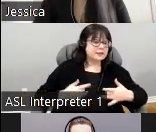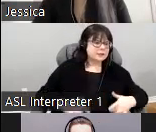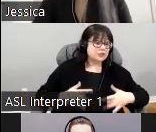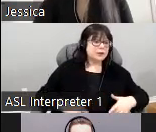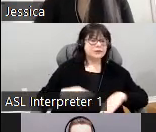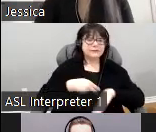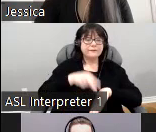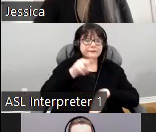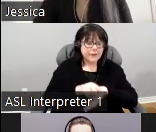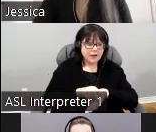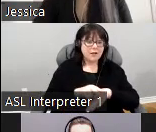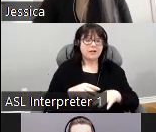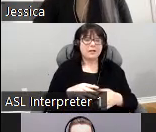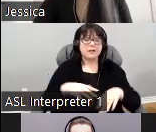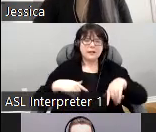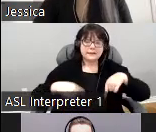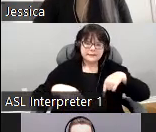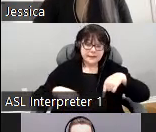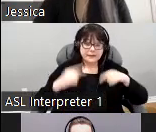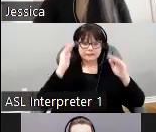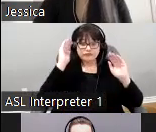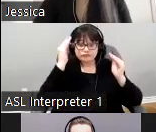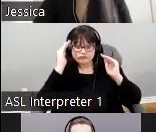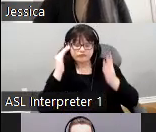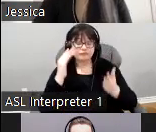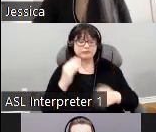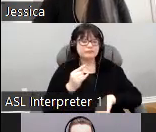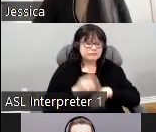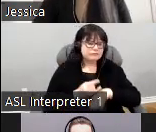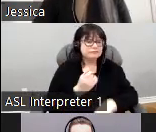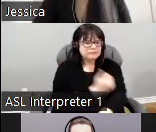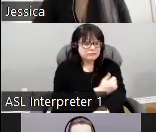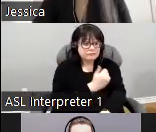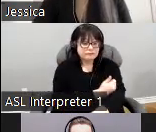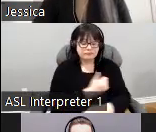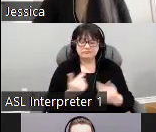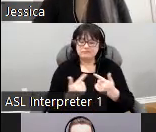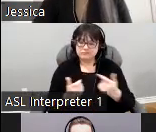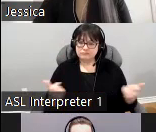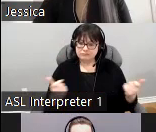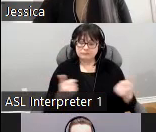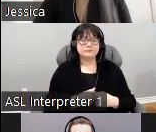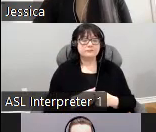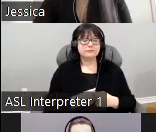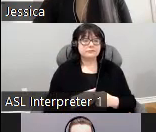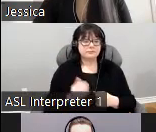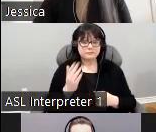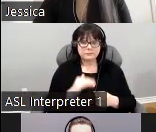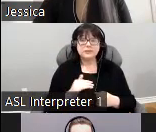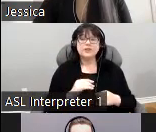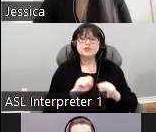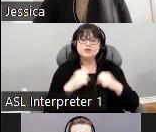anxiety, as well as for intervention matters of social support, like Jessica was just saying. So social